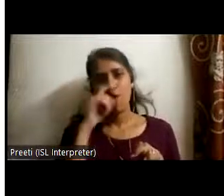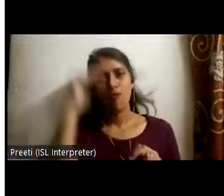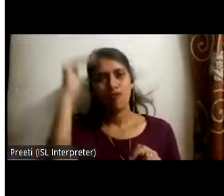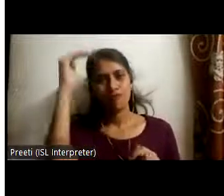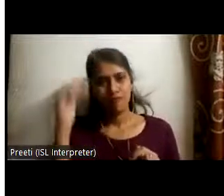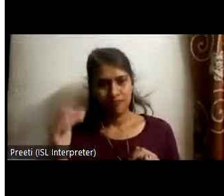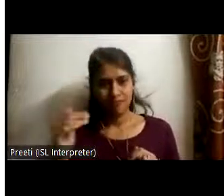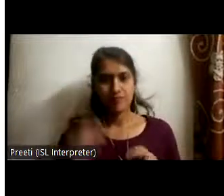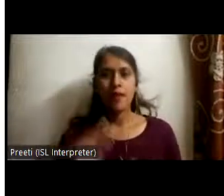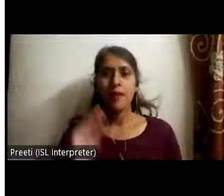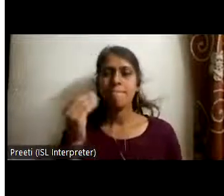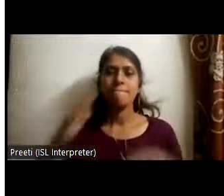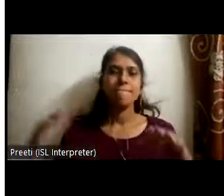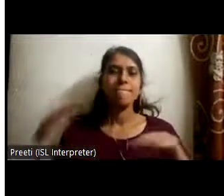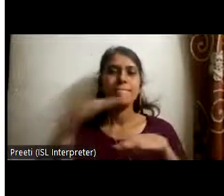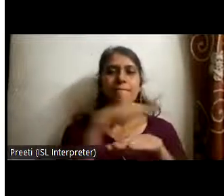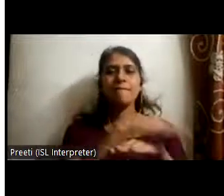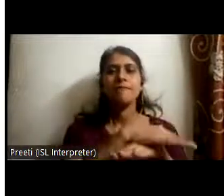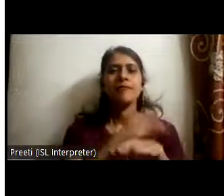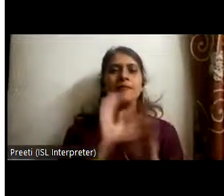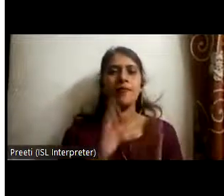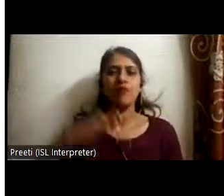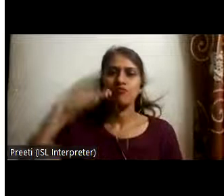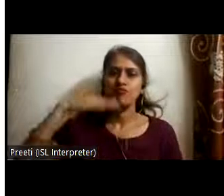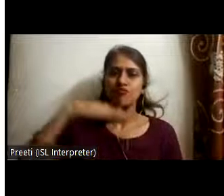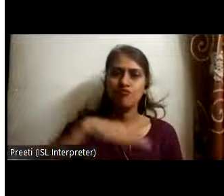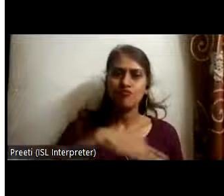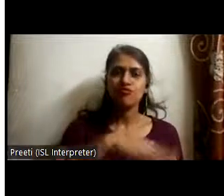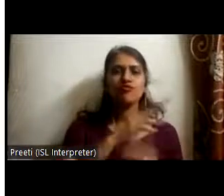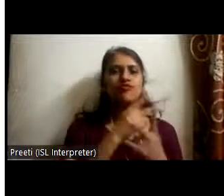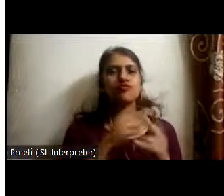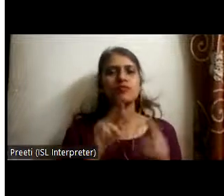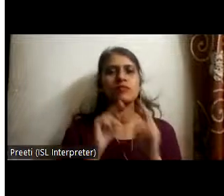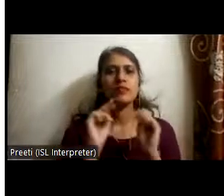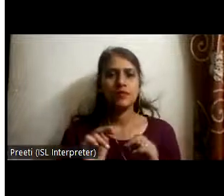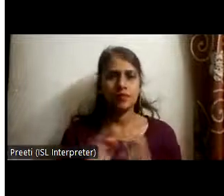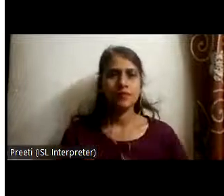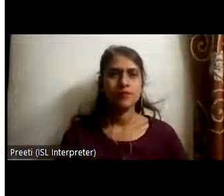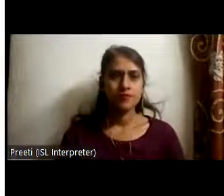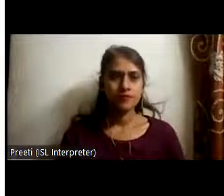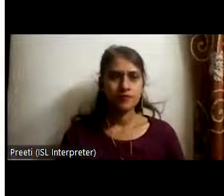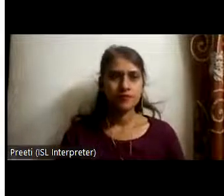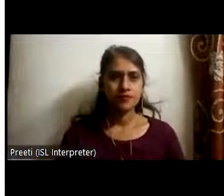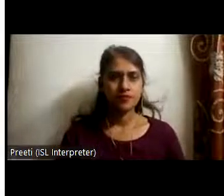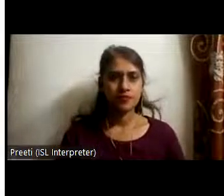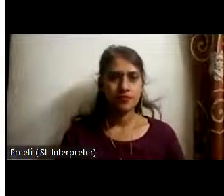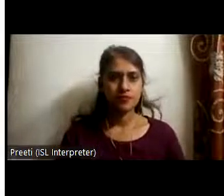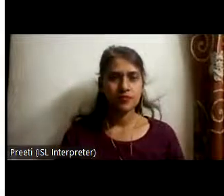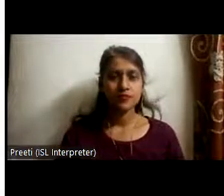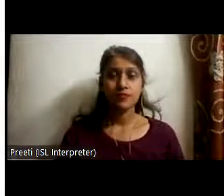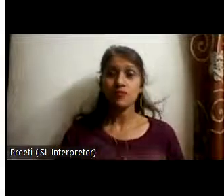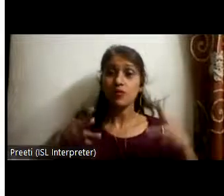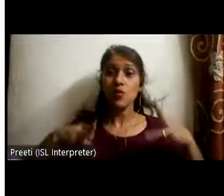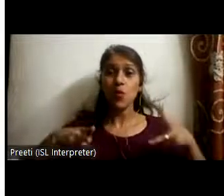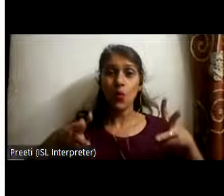sloped surfaces so that the wheelchair can go from one area to the other area. We need clear passages, which has at